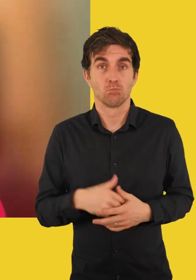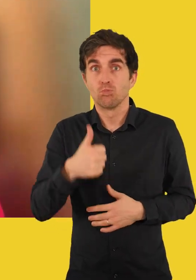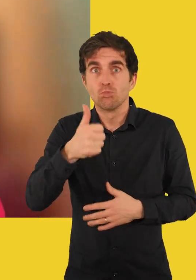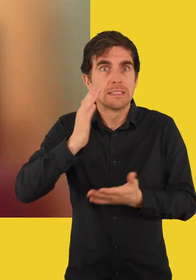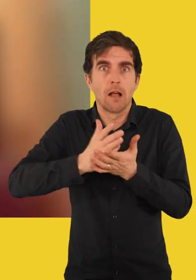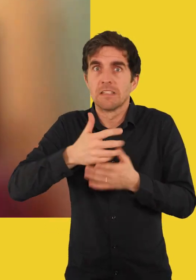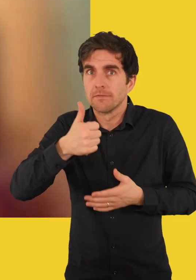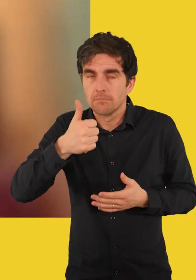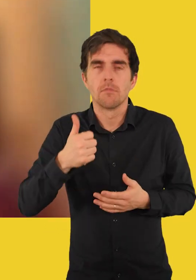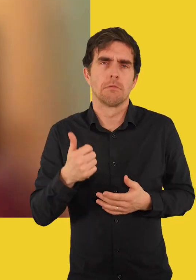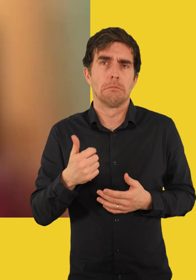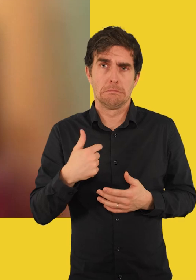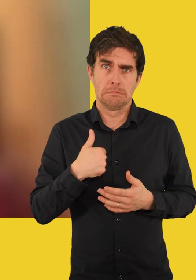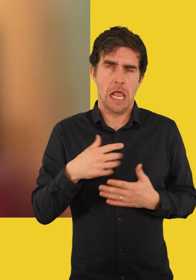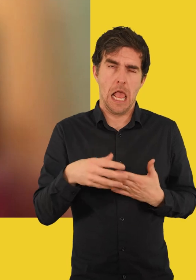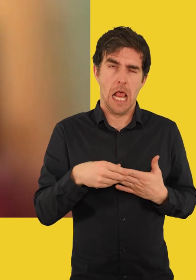Definitely. So